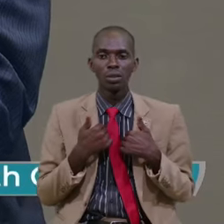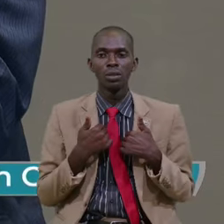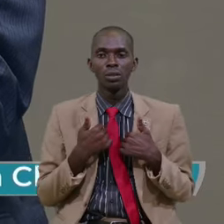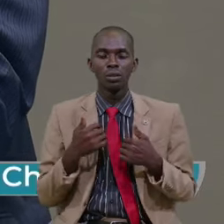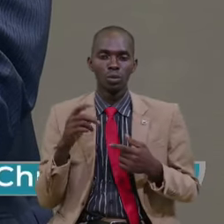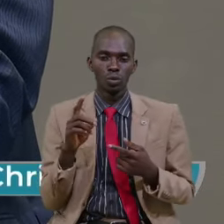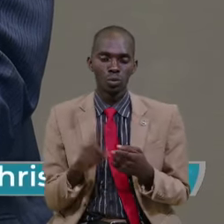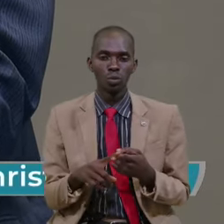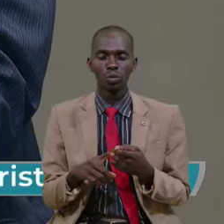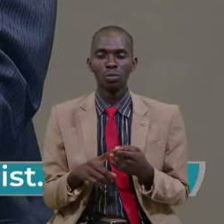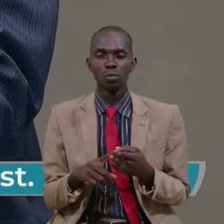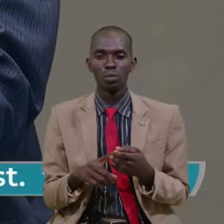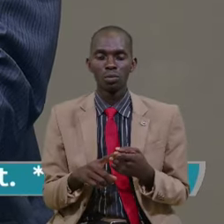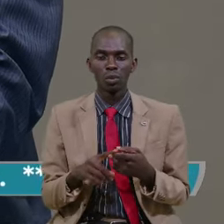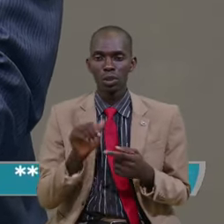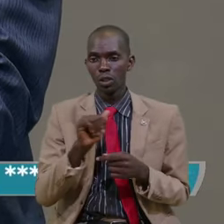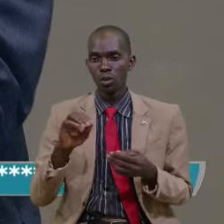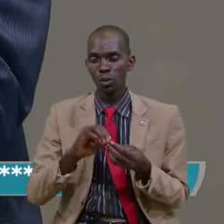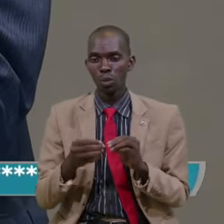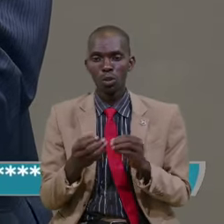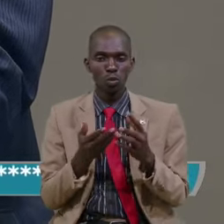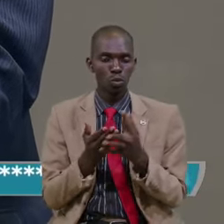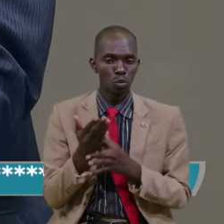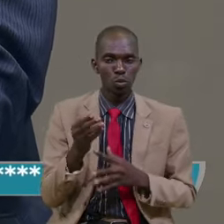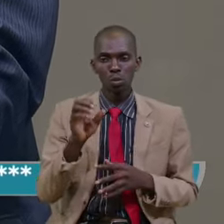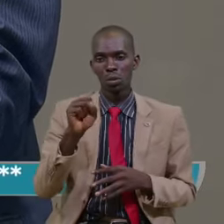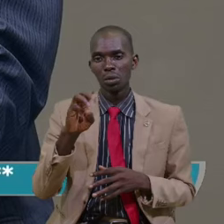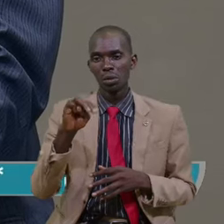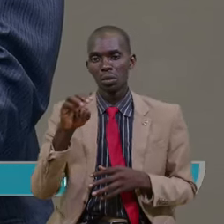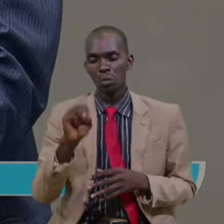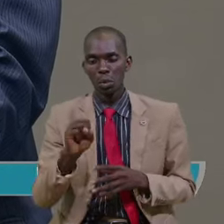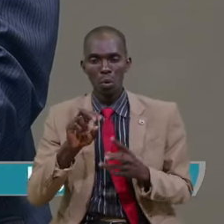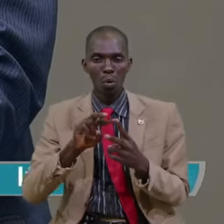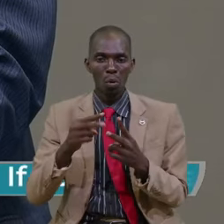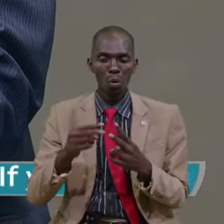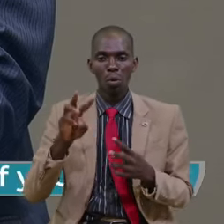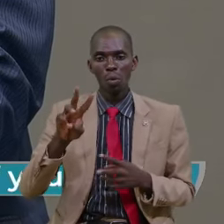or WhatsApp to this phone number,